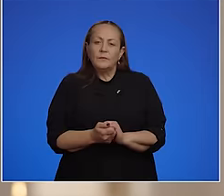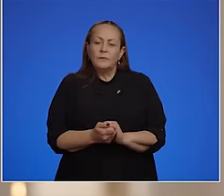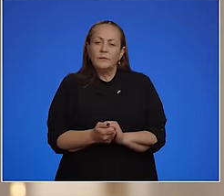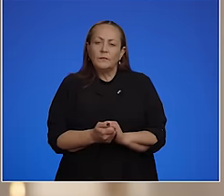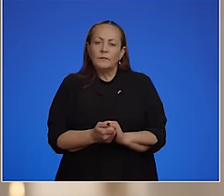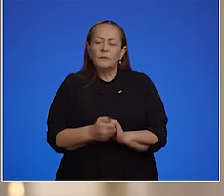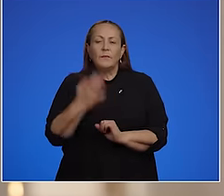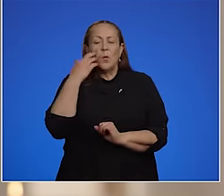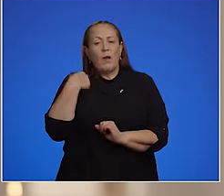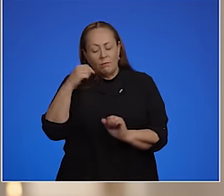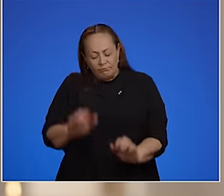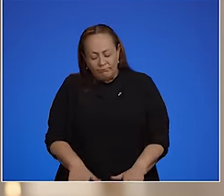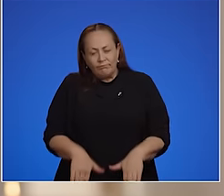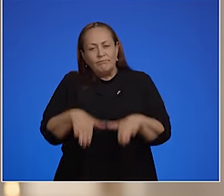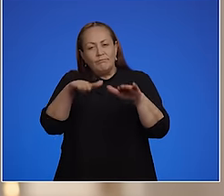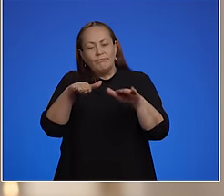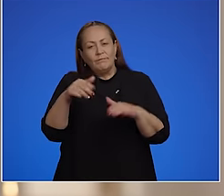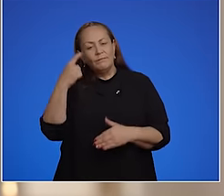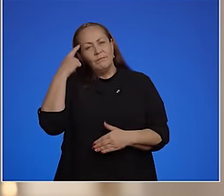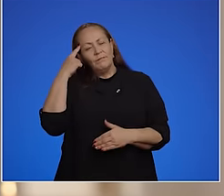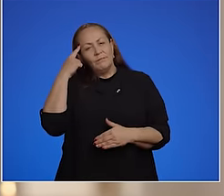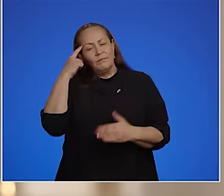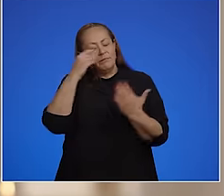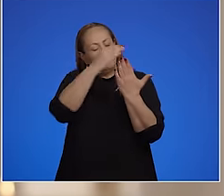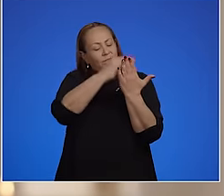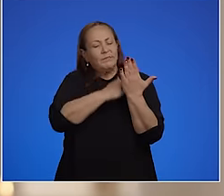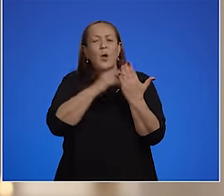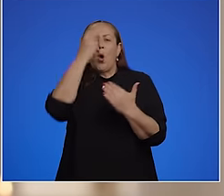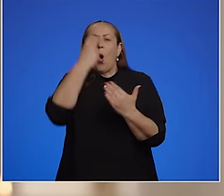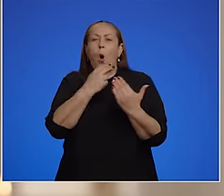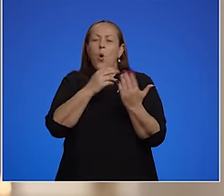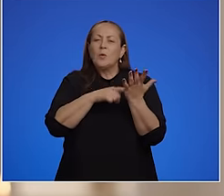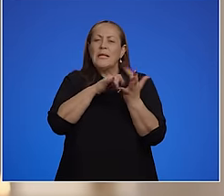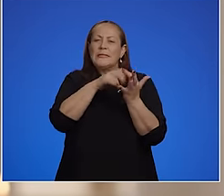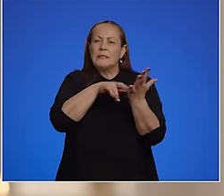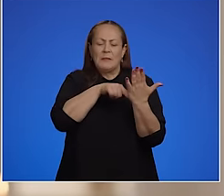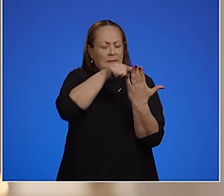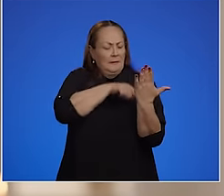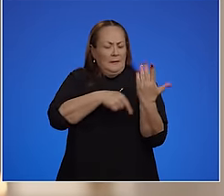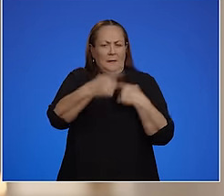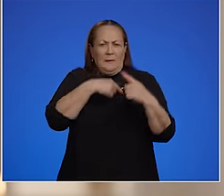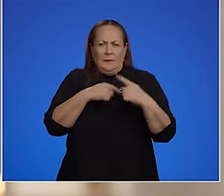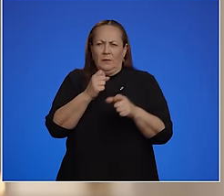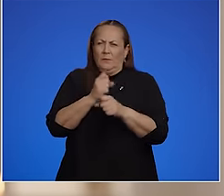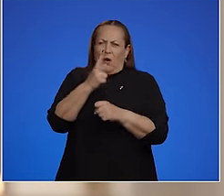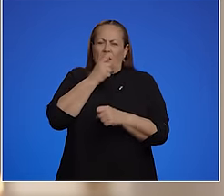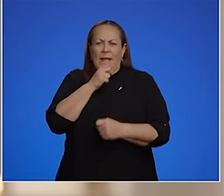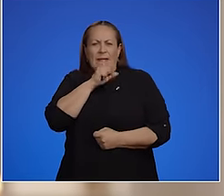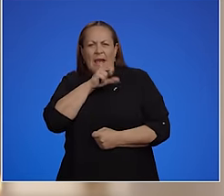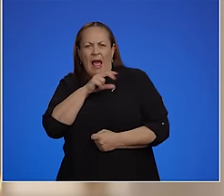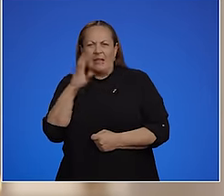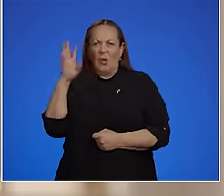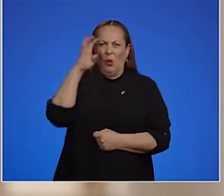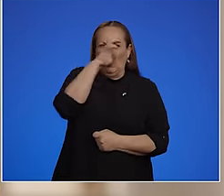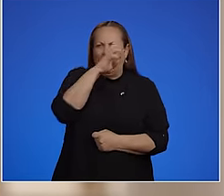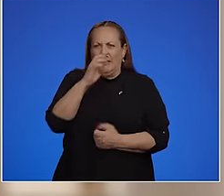When I was growing up, I remember getting the impression that when we look at the Old Testament, we've got kind of this nasty God and weird, confusing